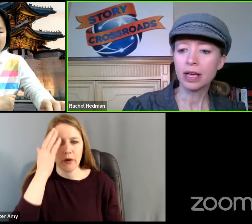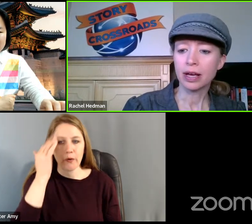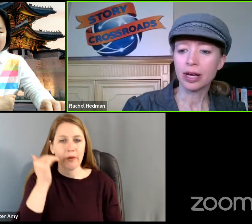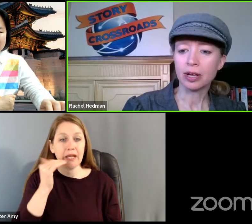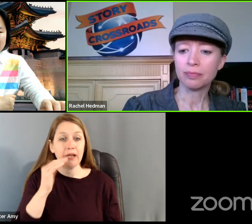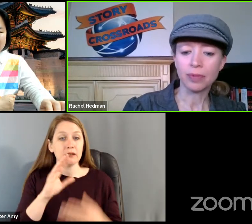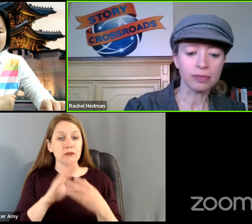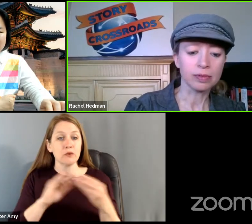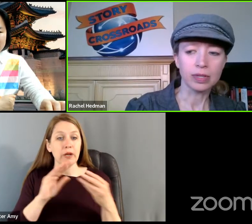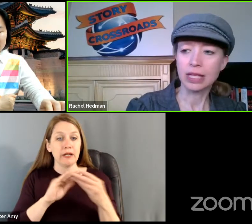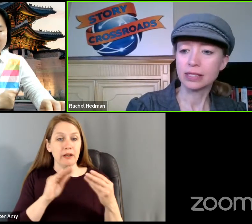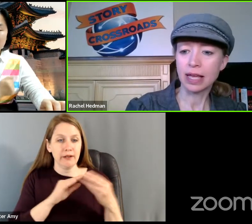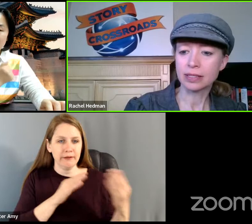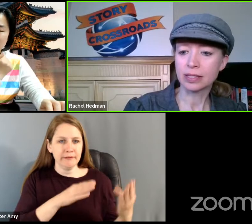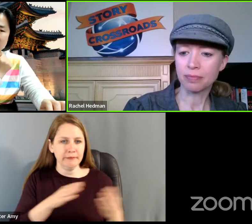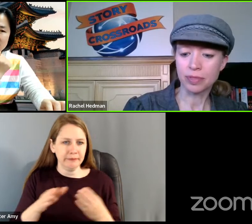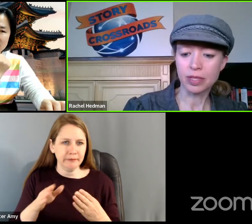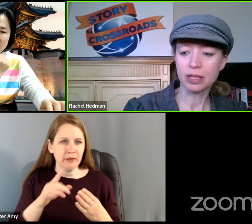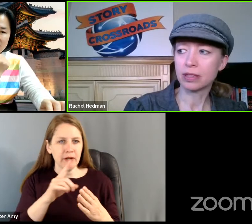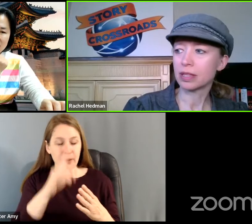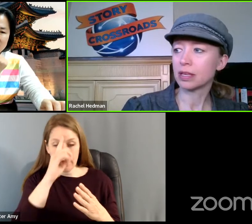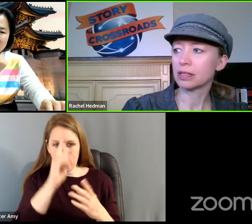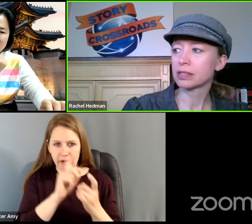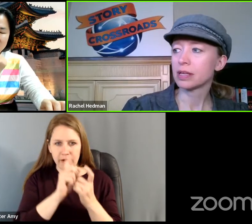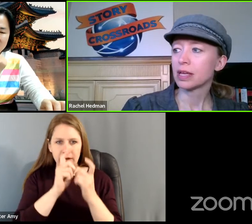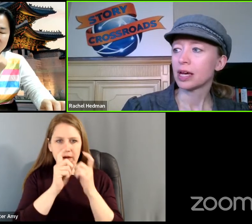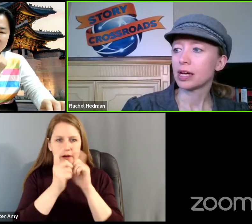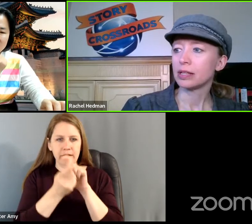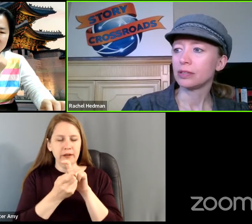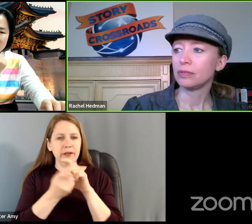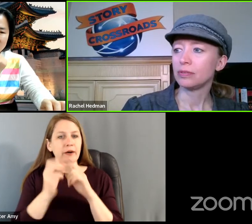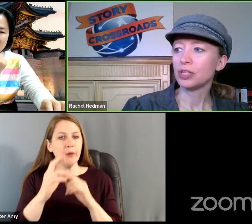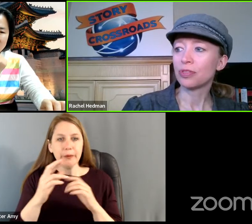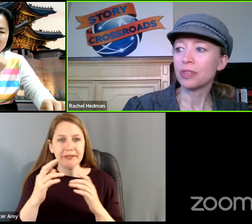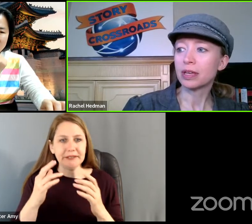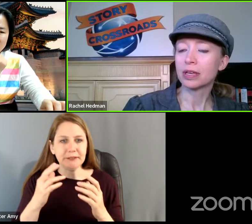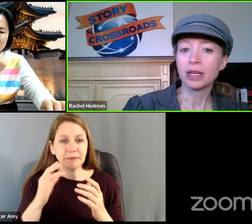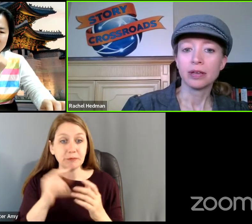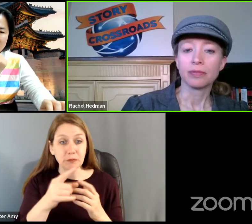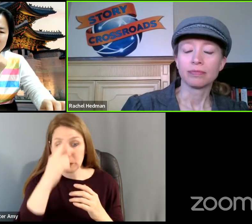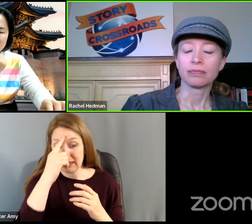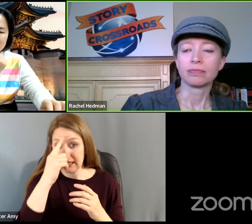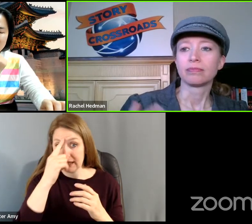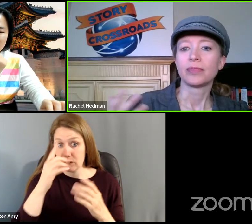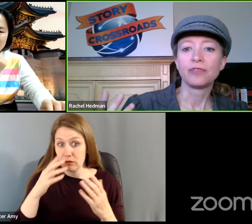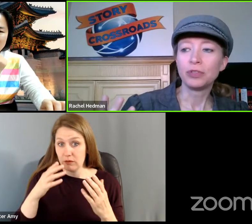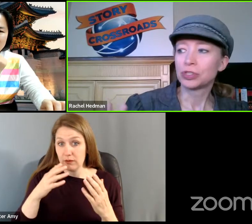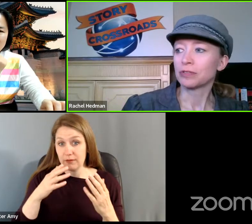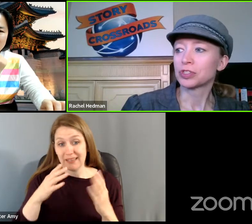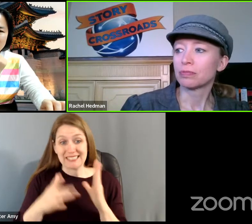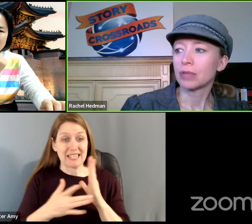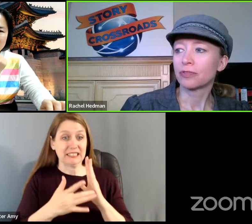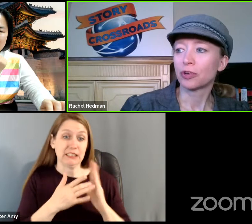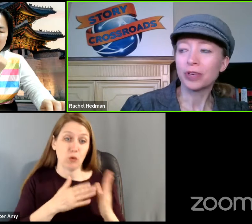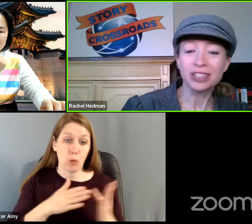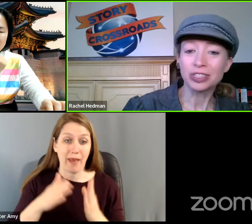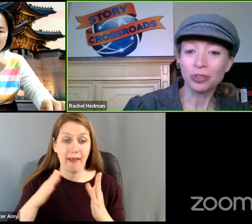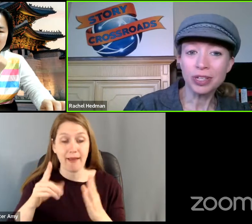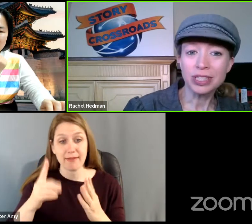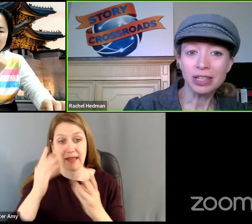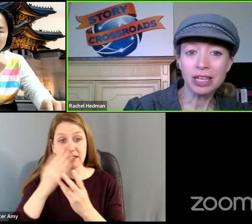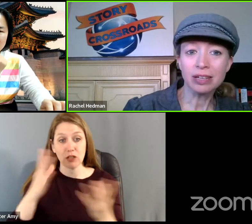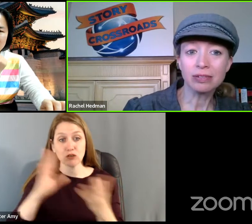involving? Is that something that you think the future of